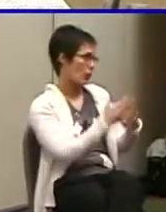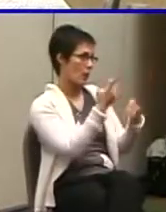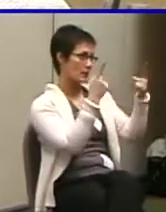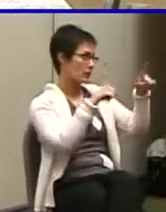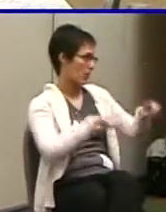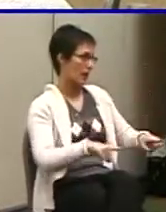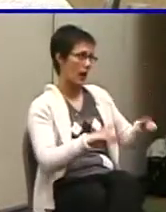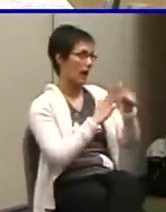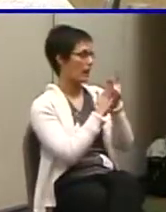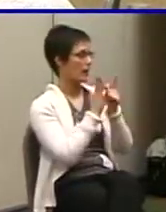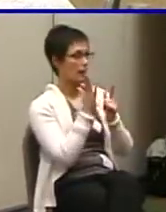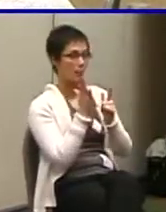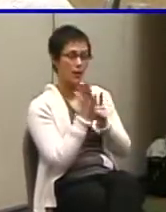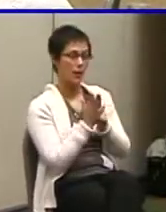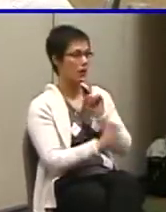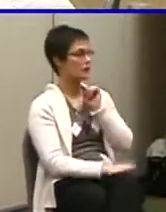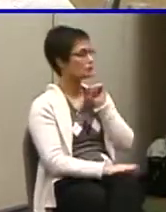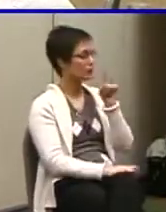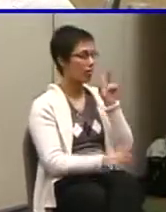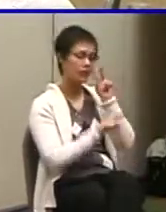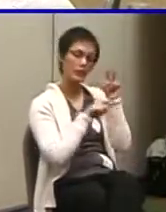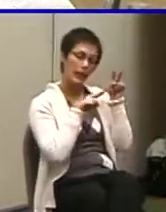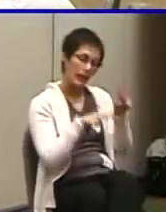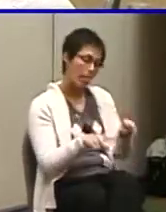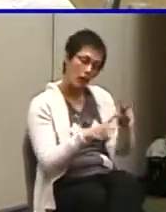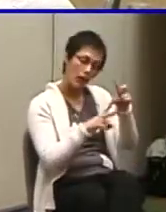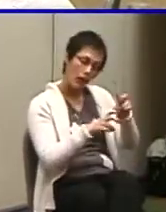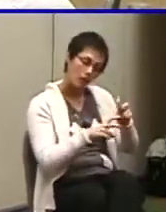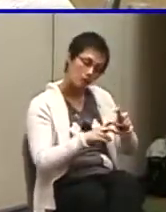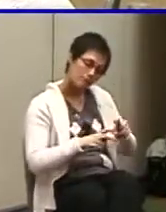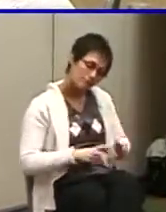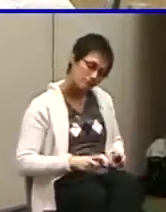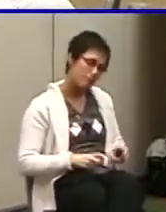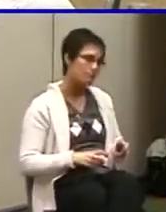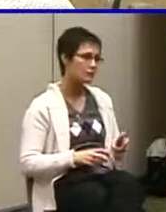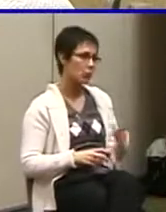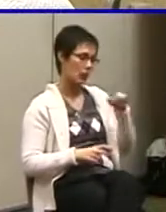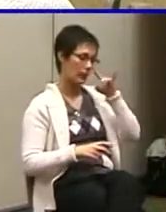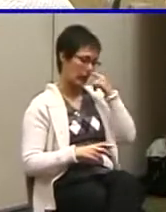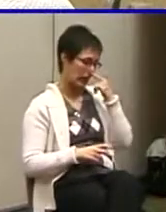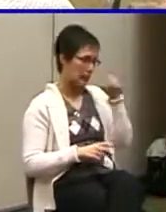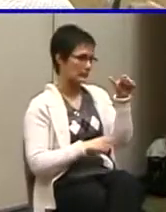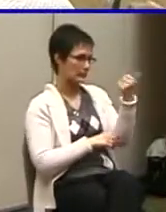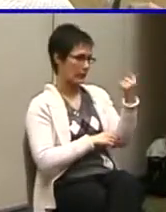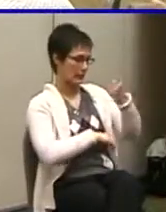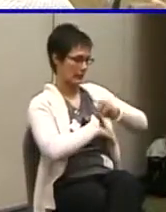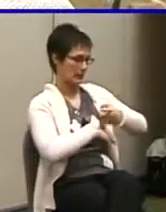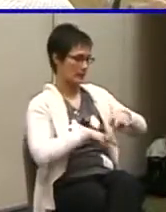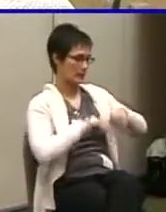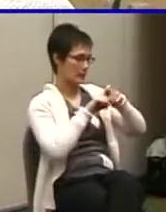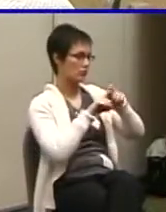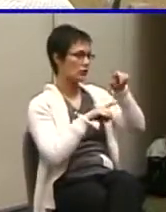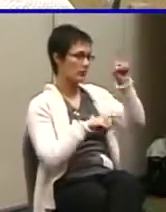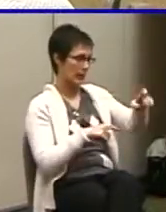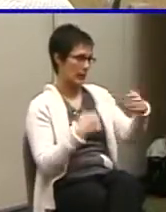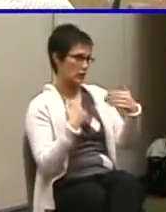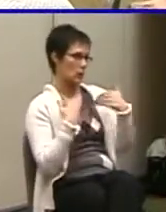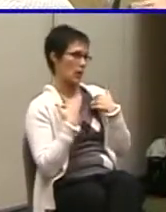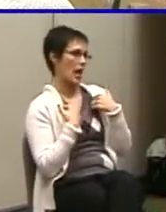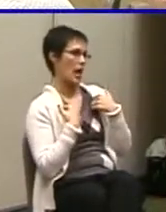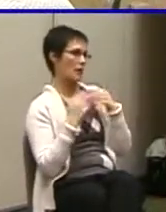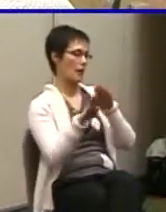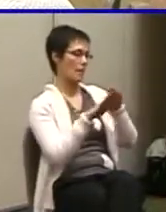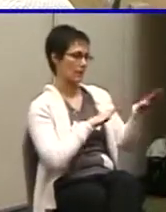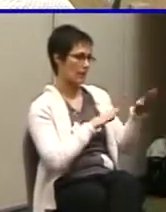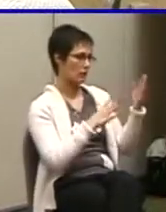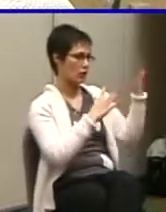the laws, you know, really taking a look at exactly. When you've got a kid who's coming back from a 10-day suspension, he's got to have a behavior intervention plan based on the